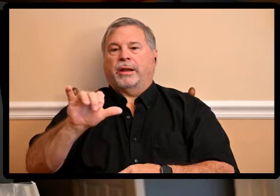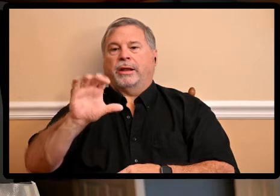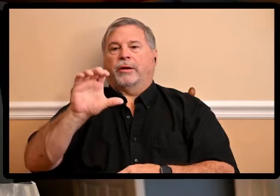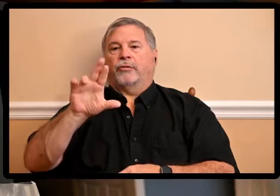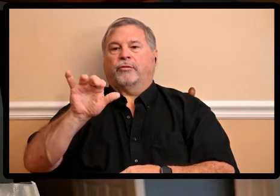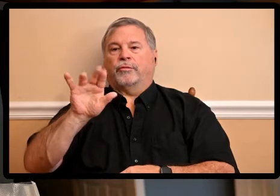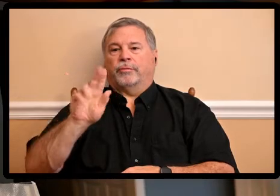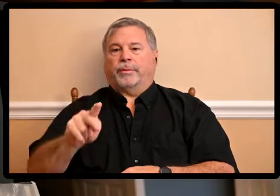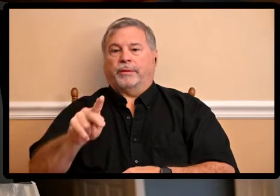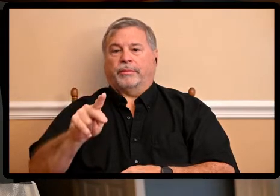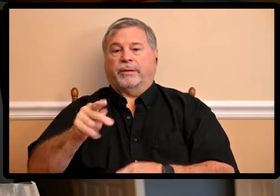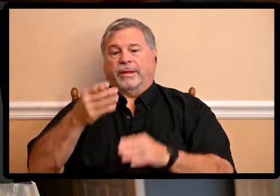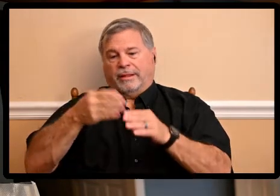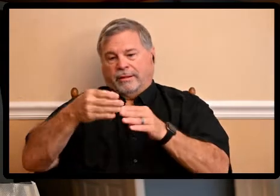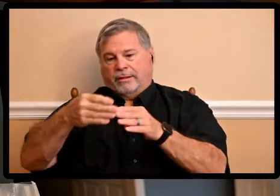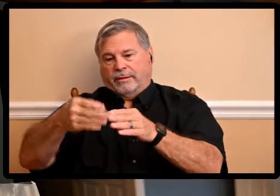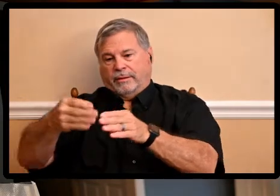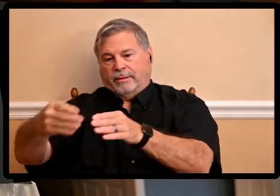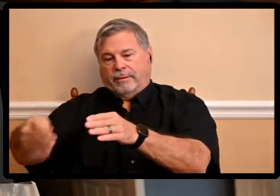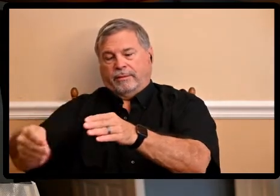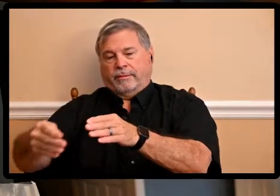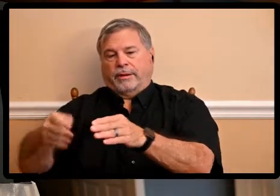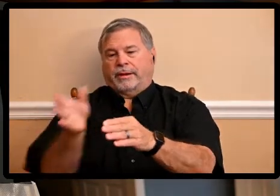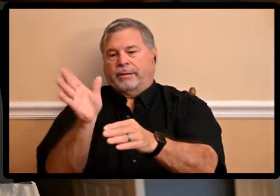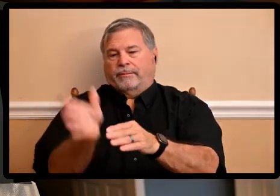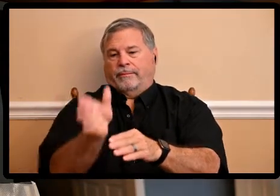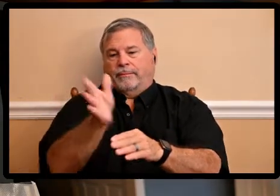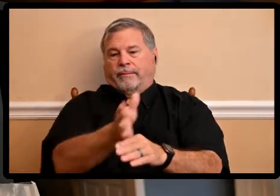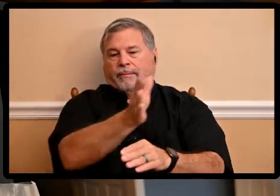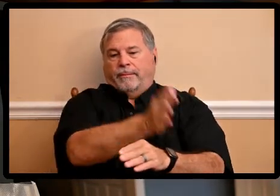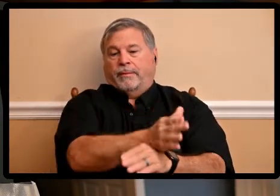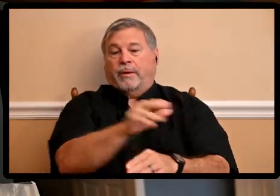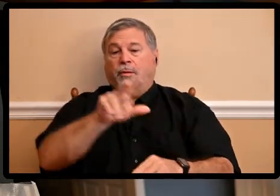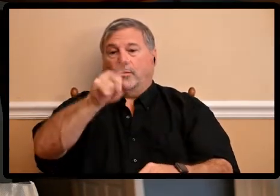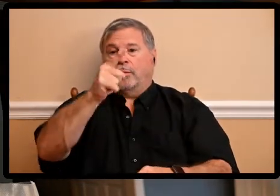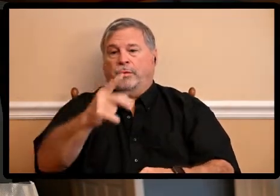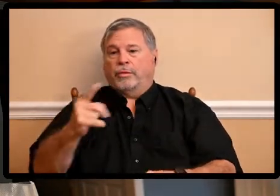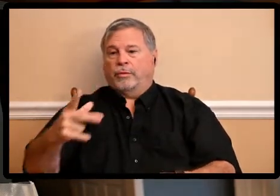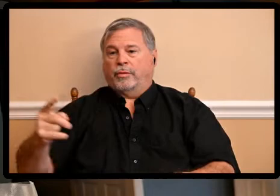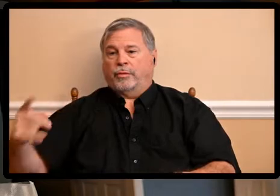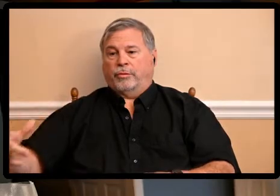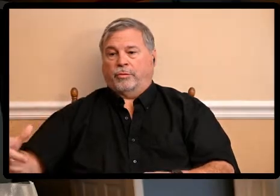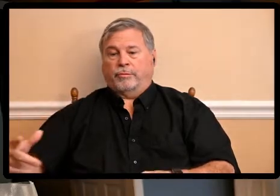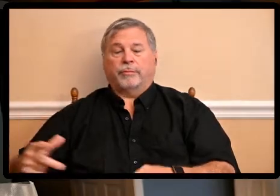slice them and then third those slices, so you end up with chunks like this.